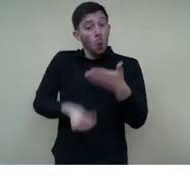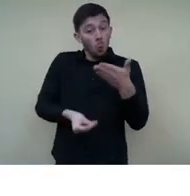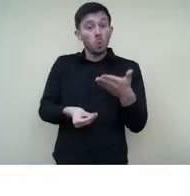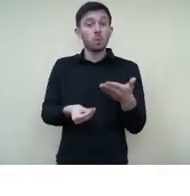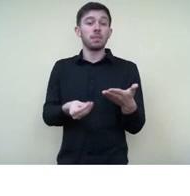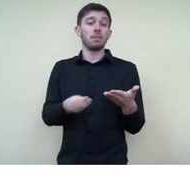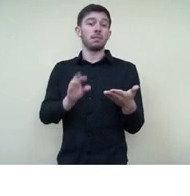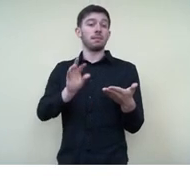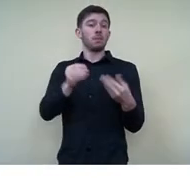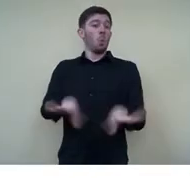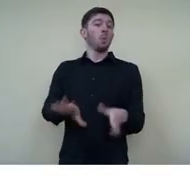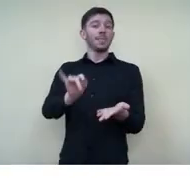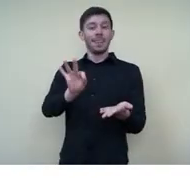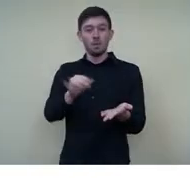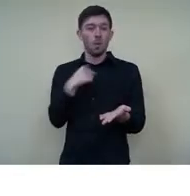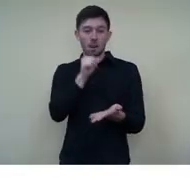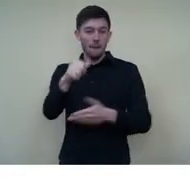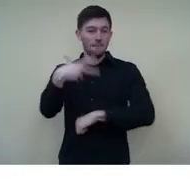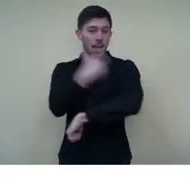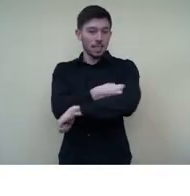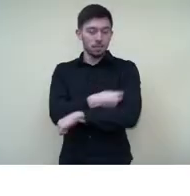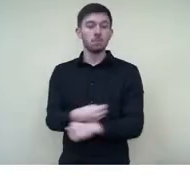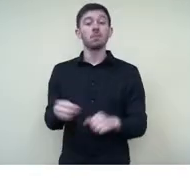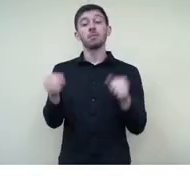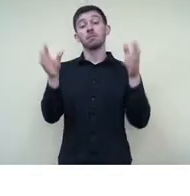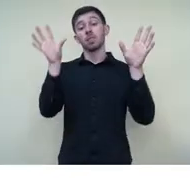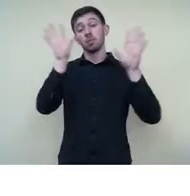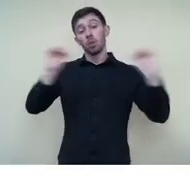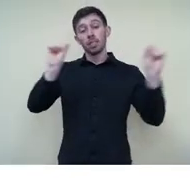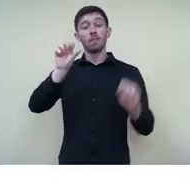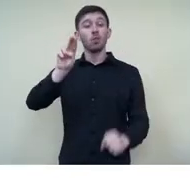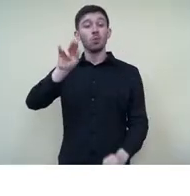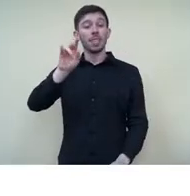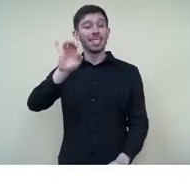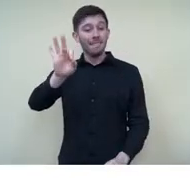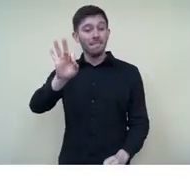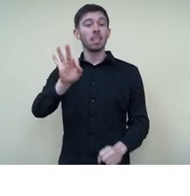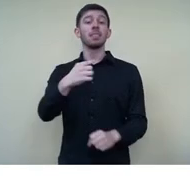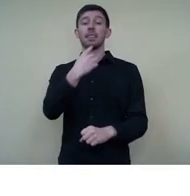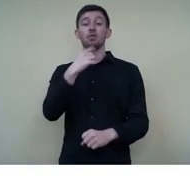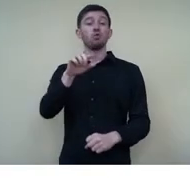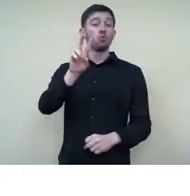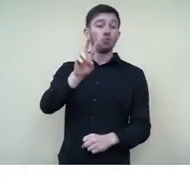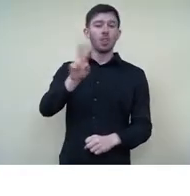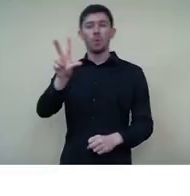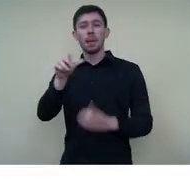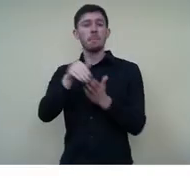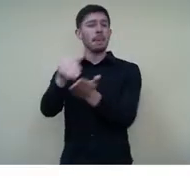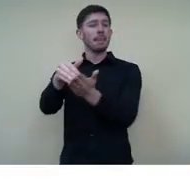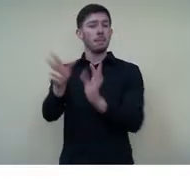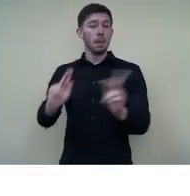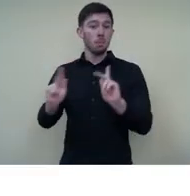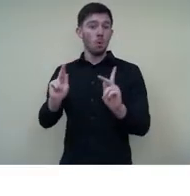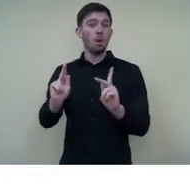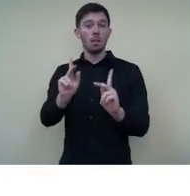we're not vaccinated. But per the World Health Organization, per UNICEF, 2 to 3 million people per year are saved from preventable deaths